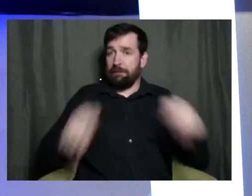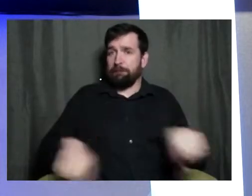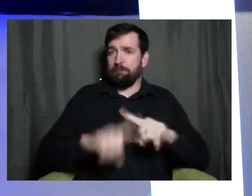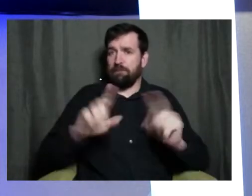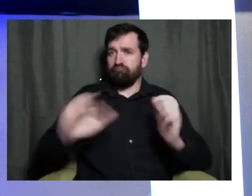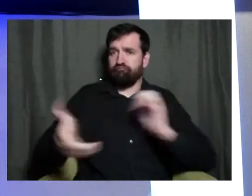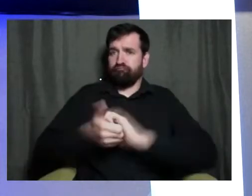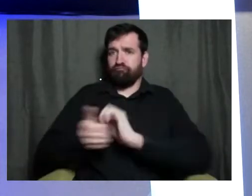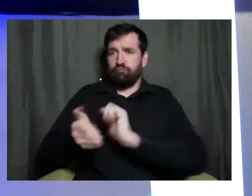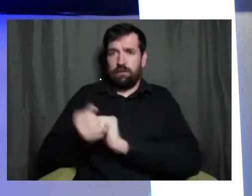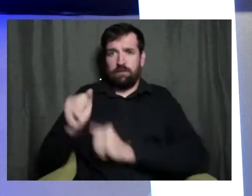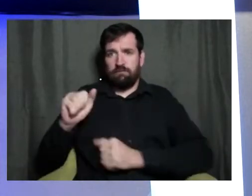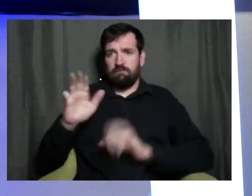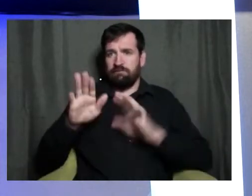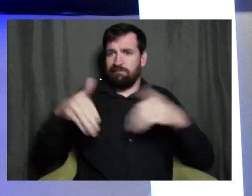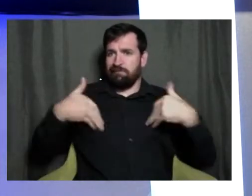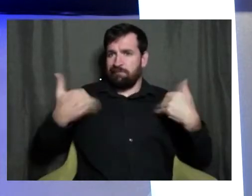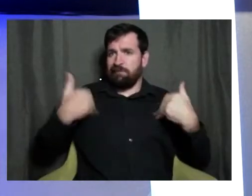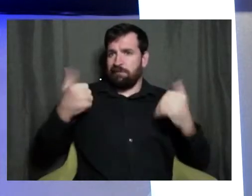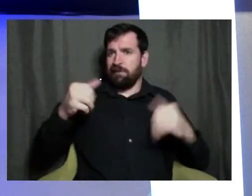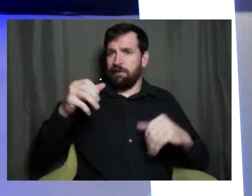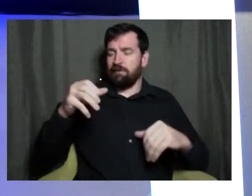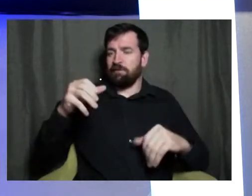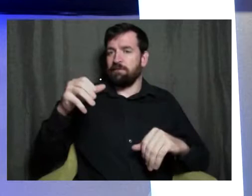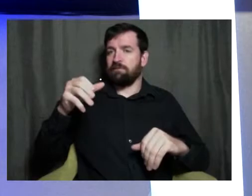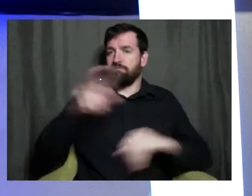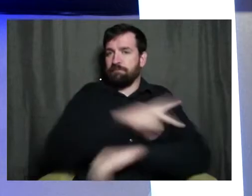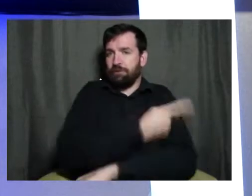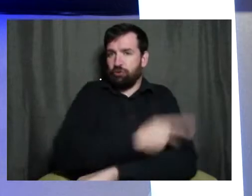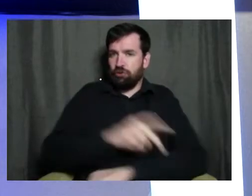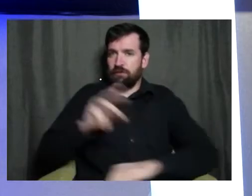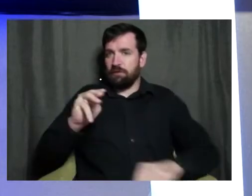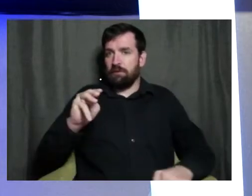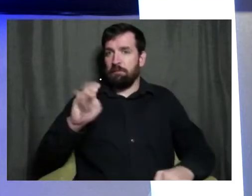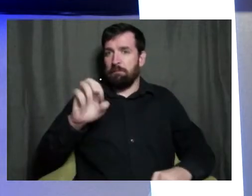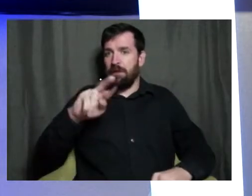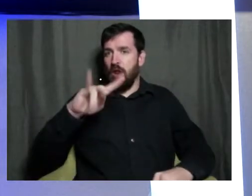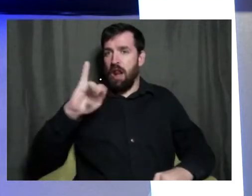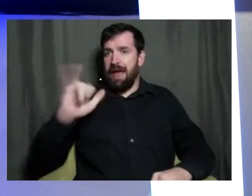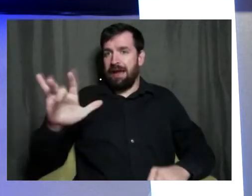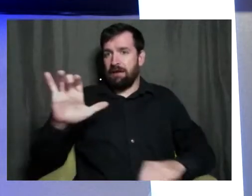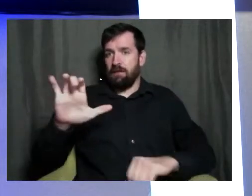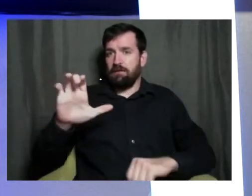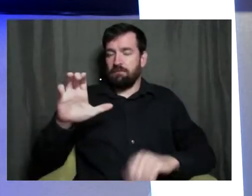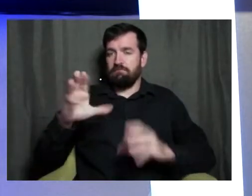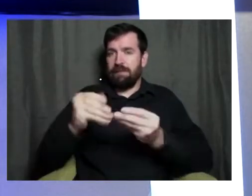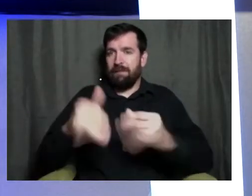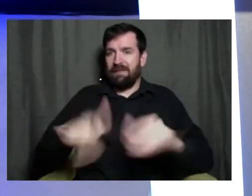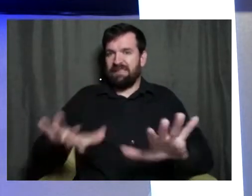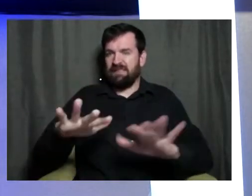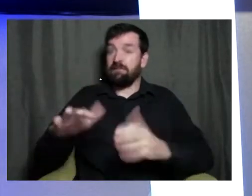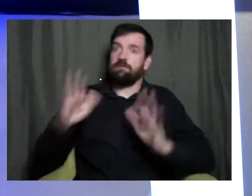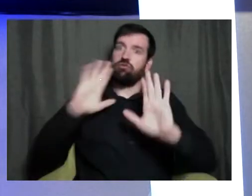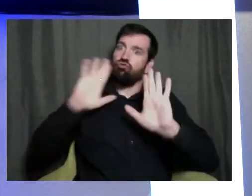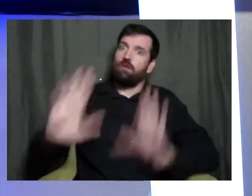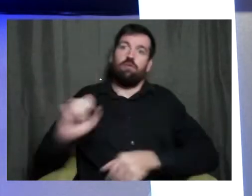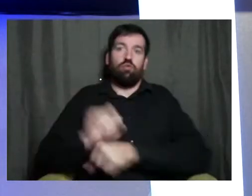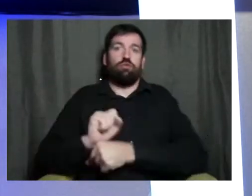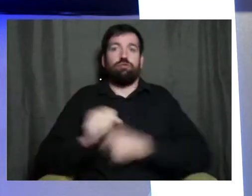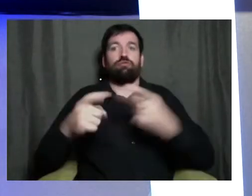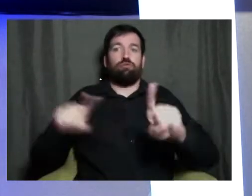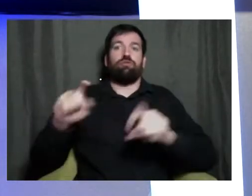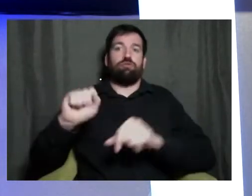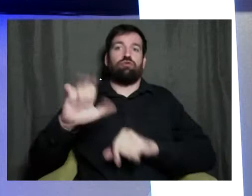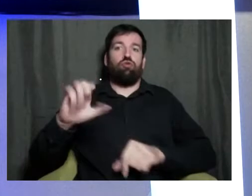patients out at our Marillac Campus, and you guys have done so much great work over COVID. We're going to get to the vaccine and talk a little bit about that, but I